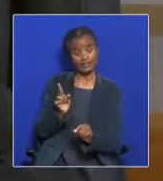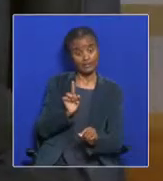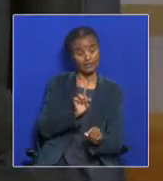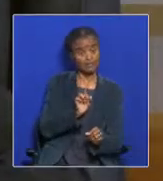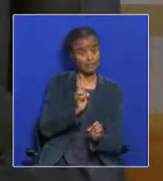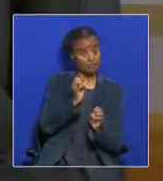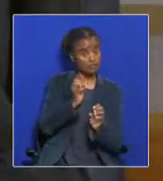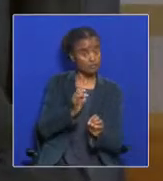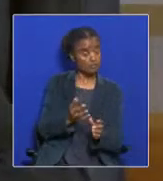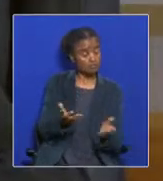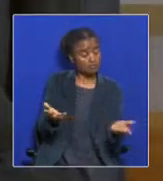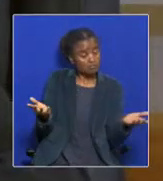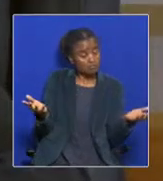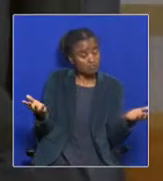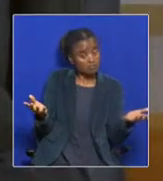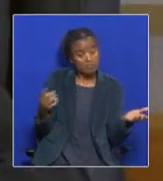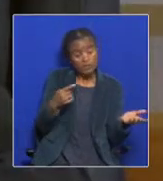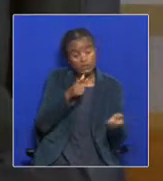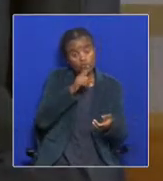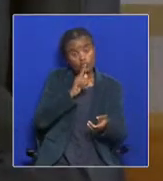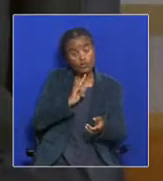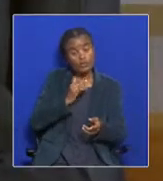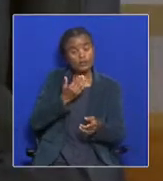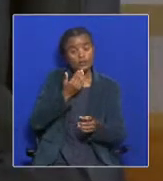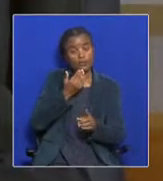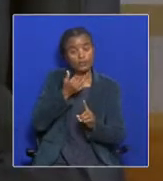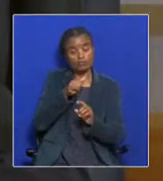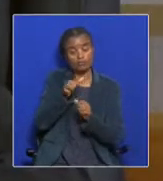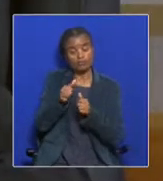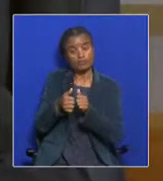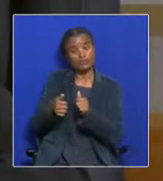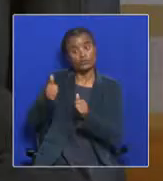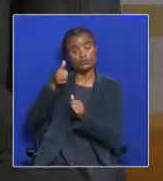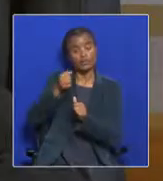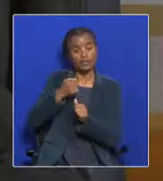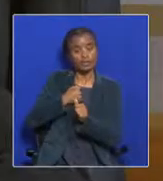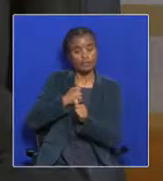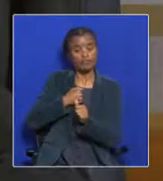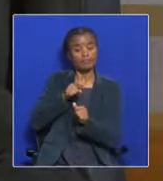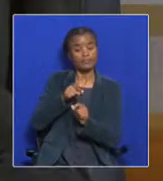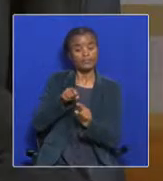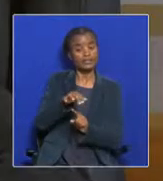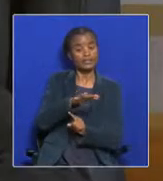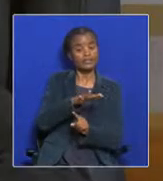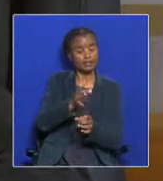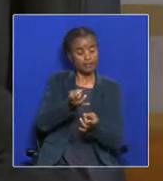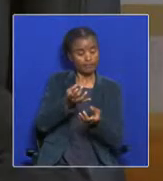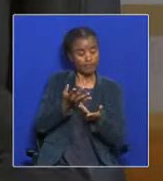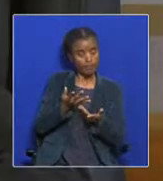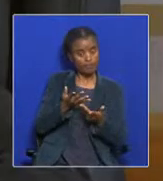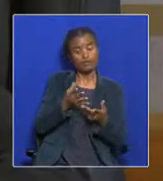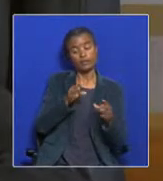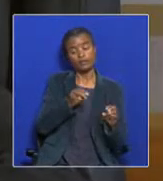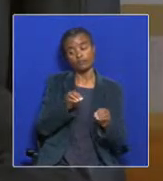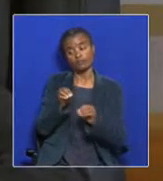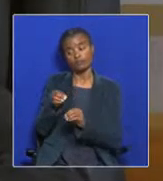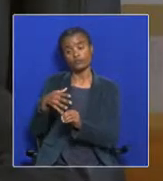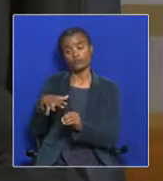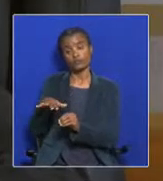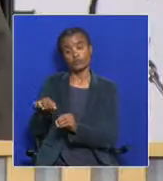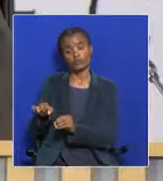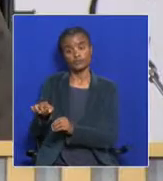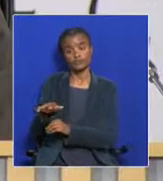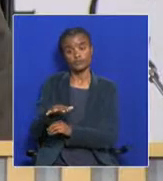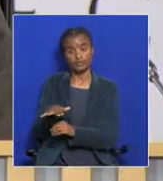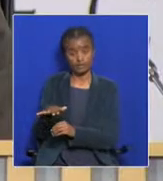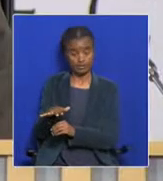was told by my immediate superior on the scene that these go to Port Shepstone. He would be correct.